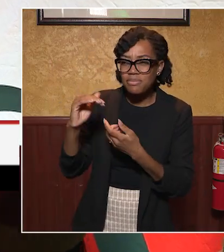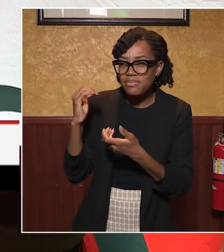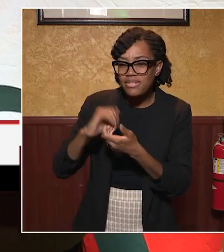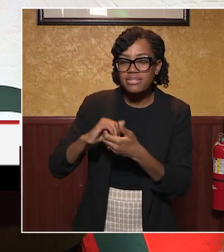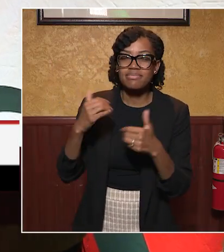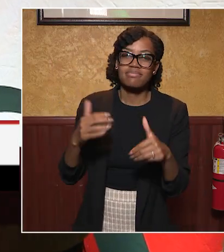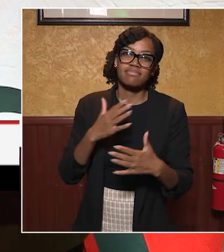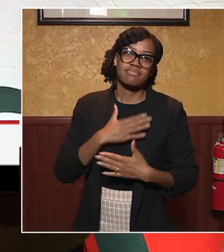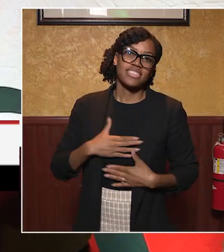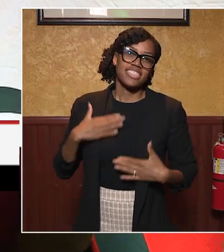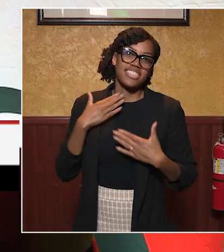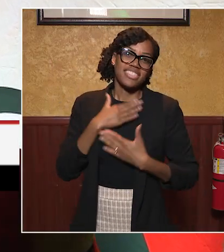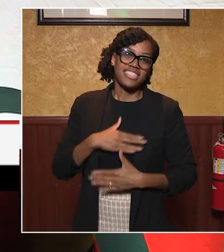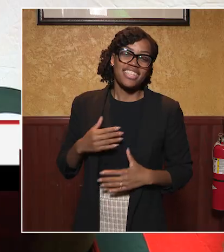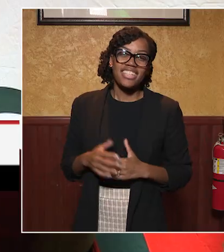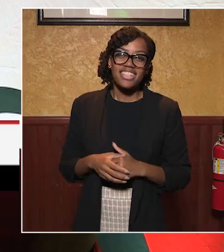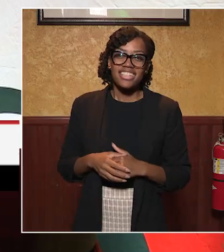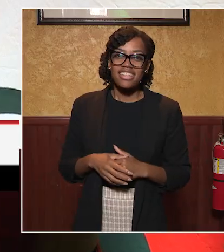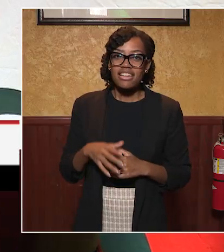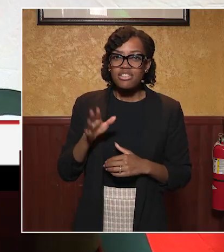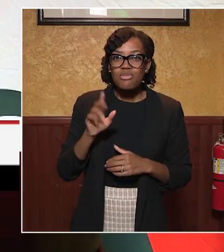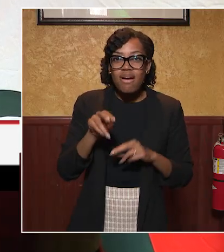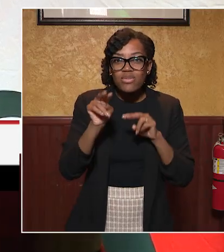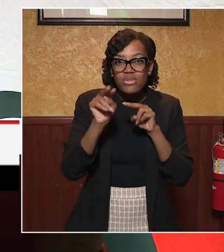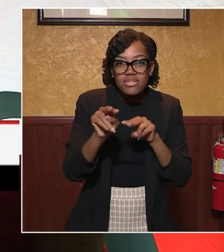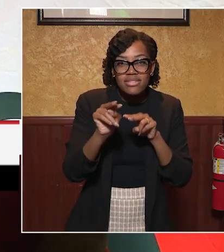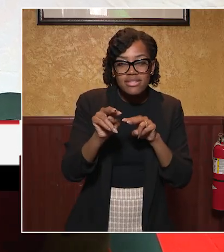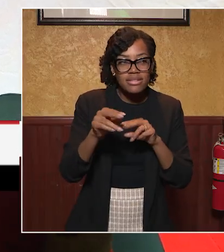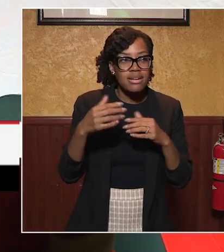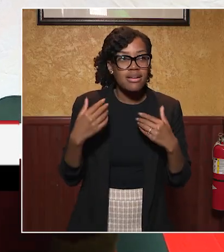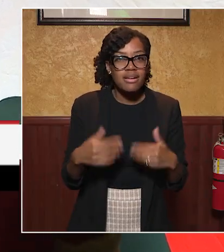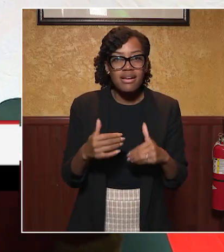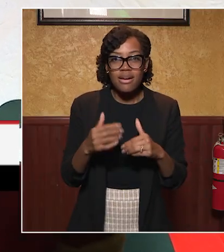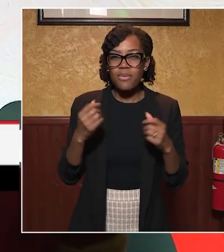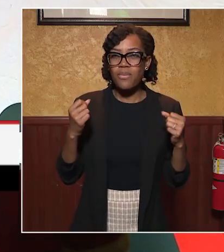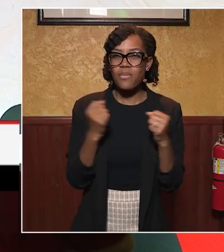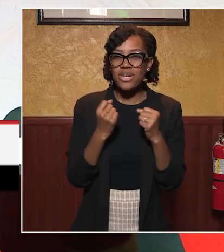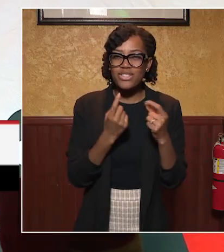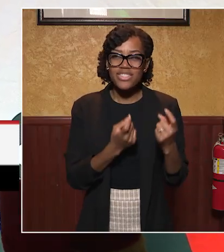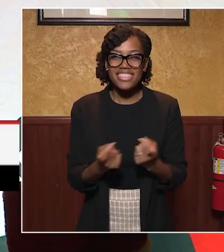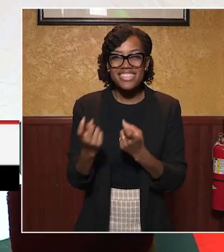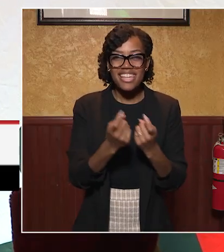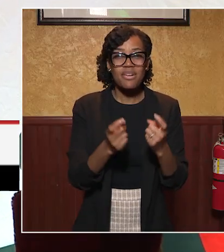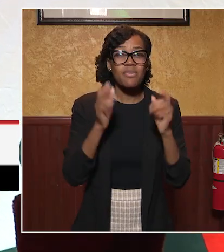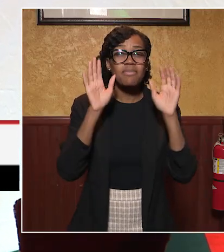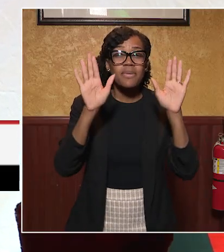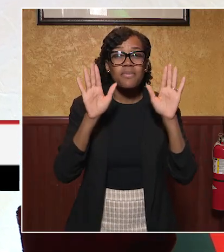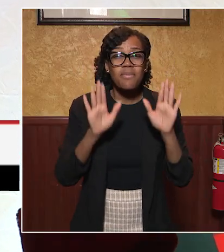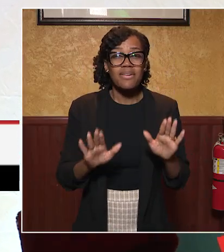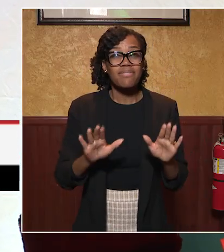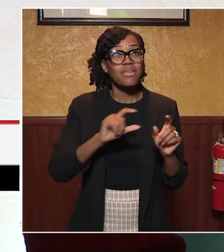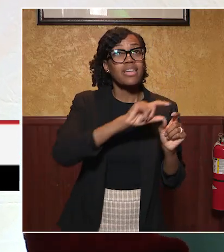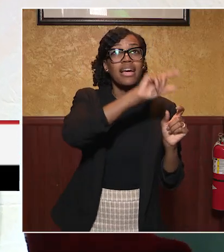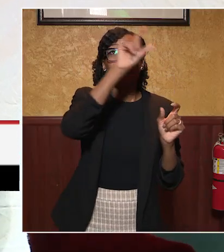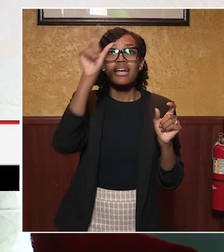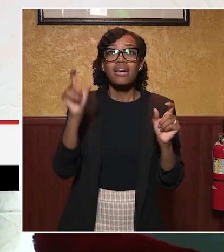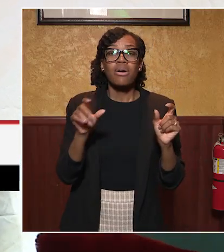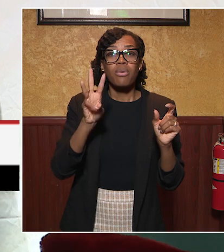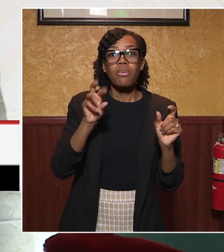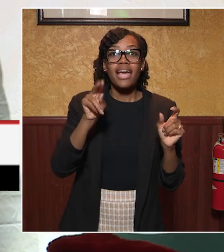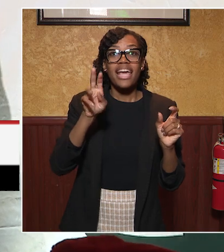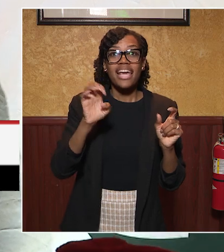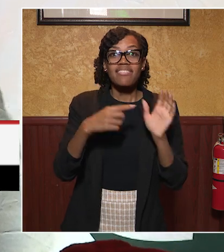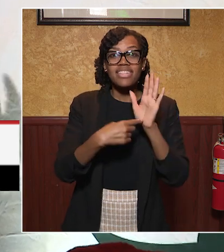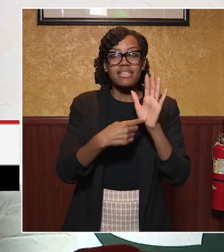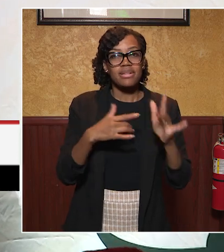so appreciated. And you got to check out this winter skate. It is going to be incredible under this Wave exhibits. We're very excited about that. I want to